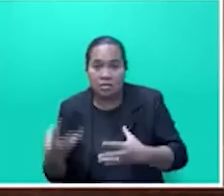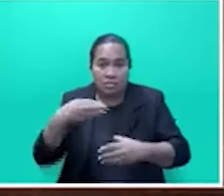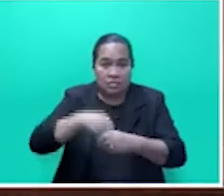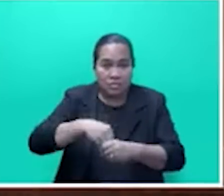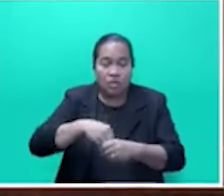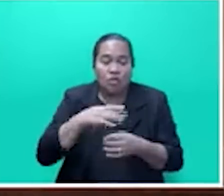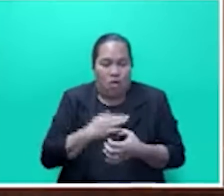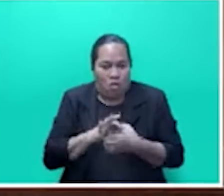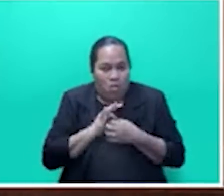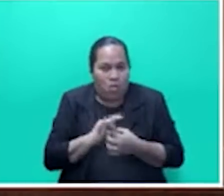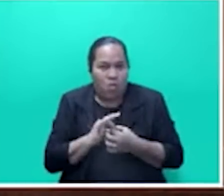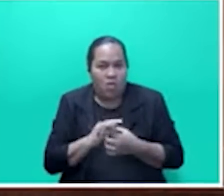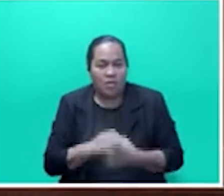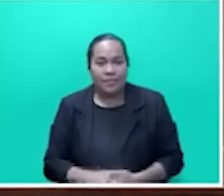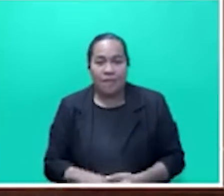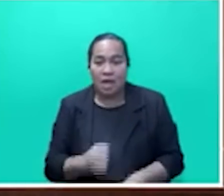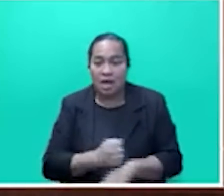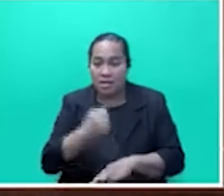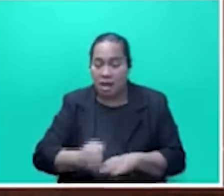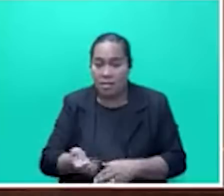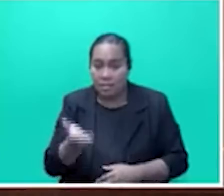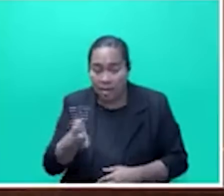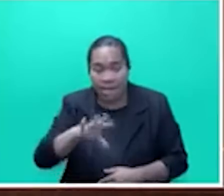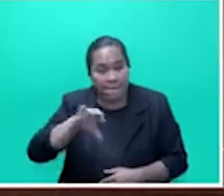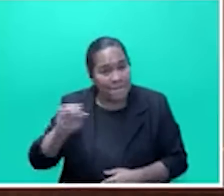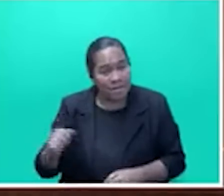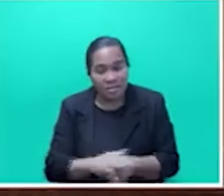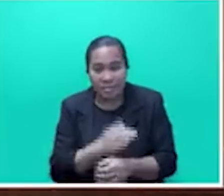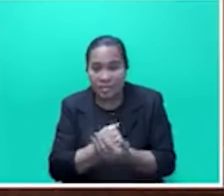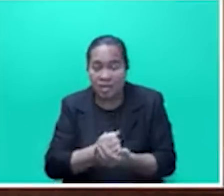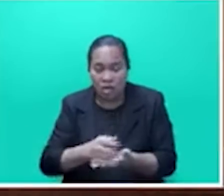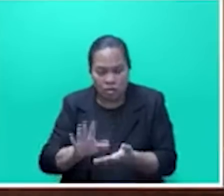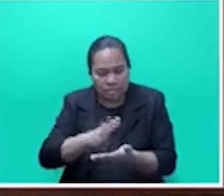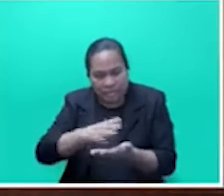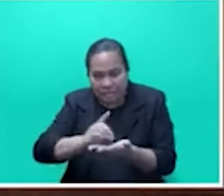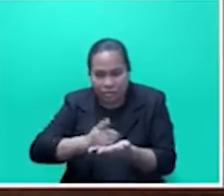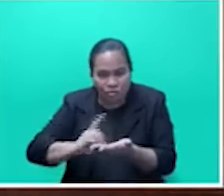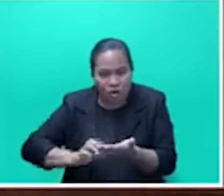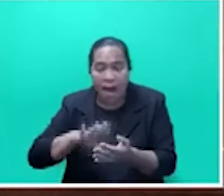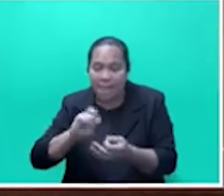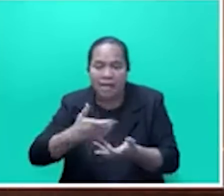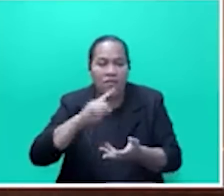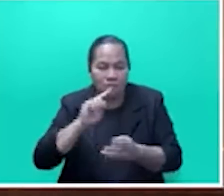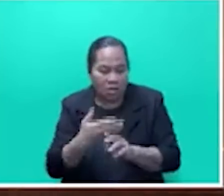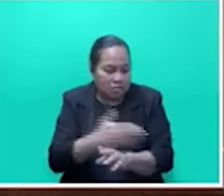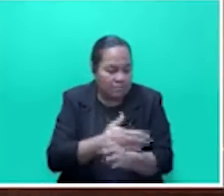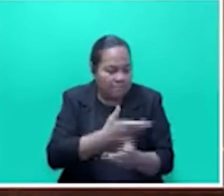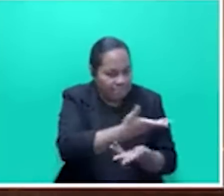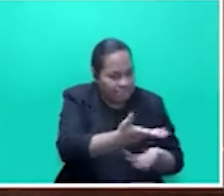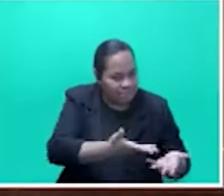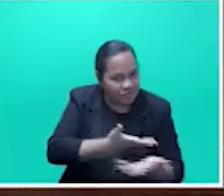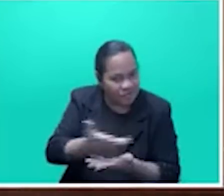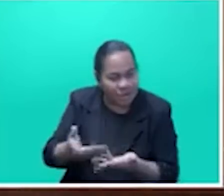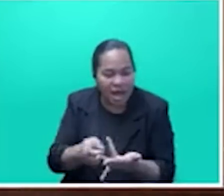ownership. Government must ensure that the draft laws are deliberated in consultation with relevant